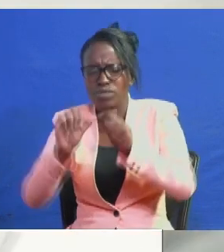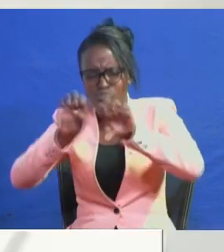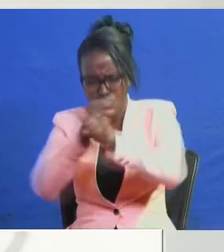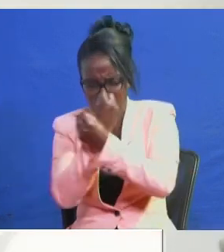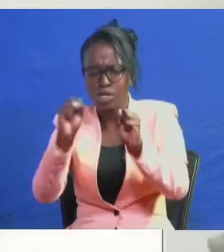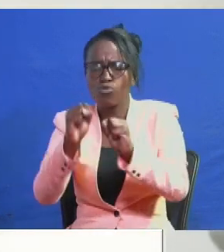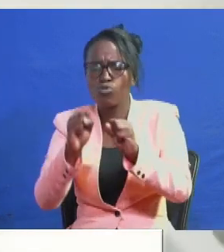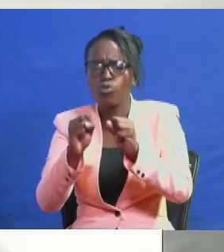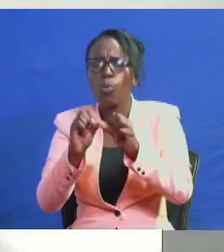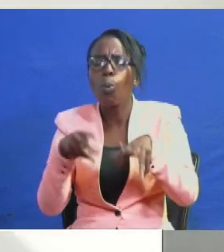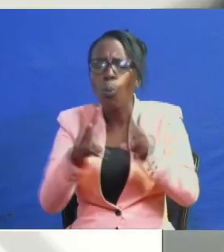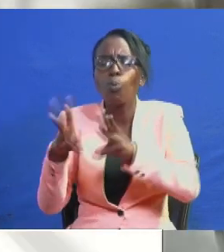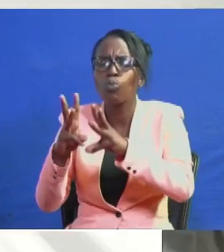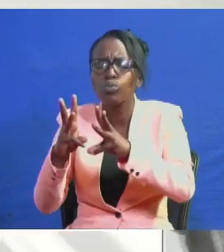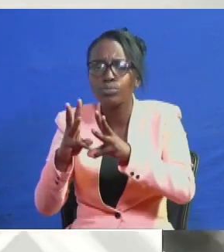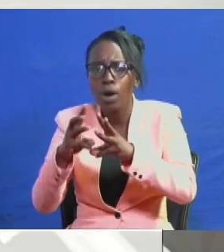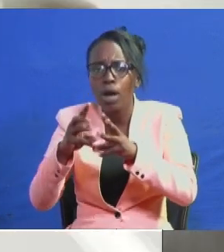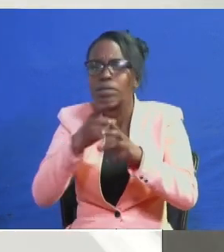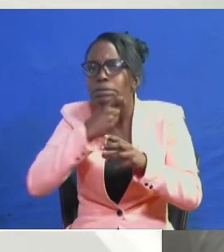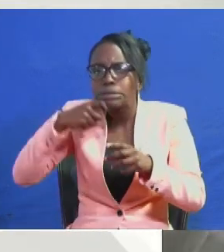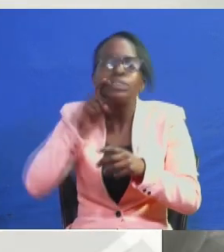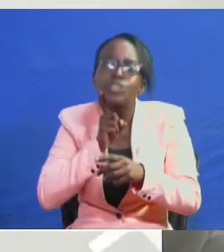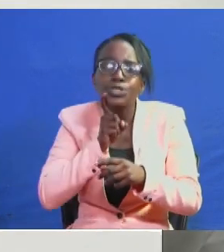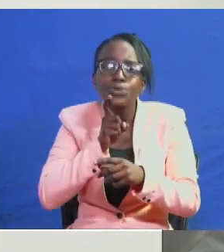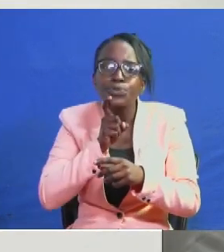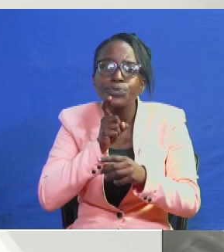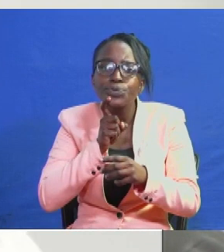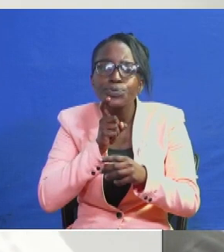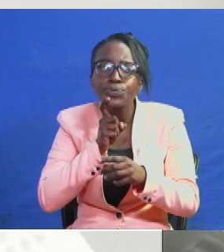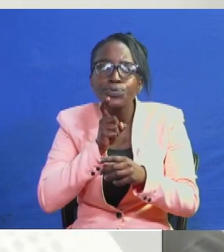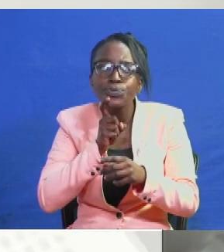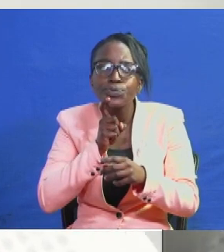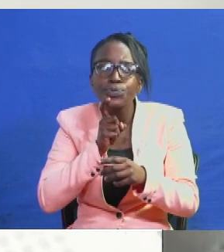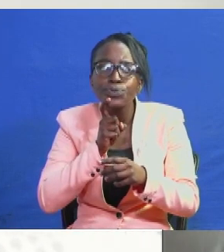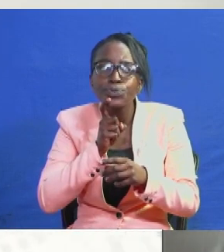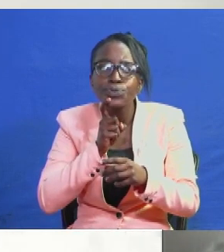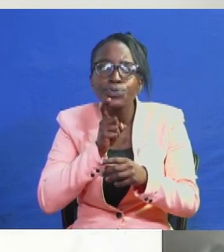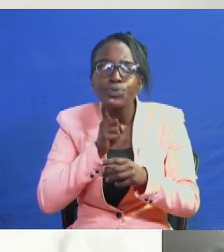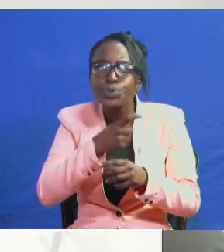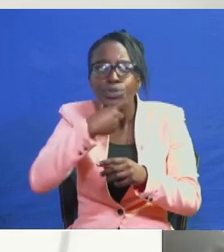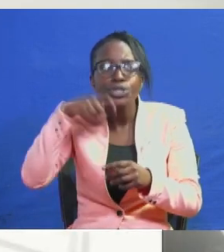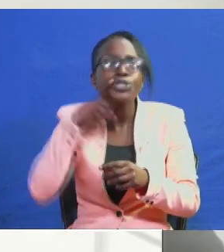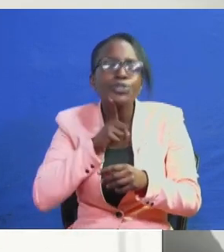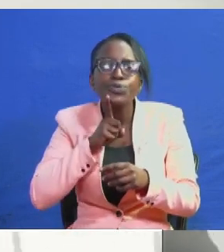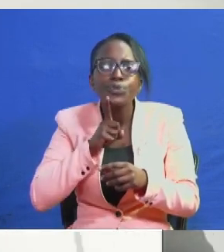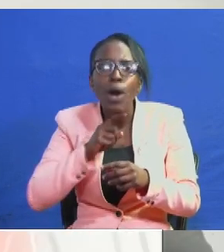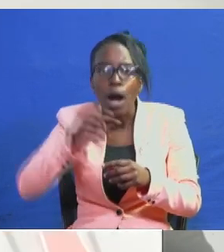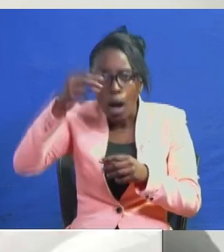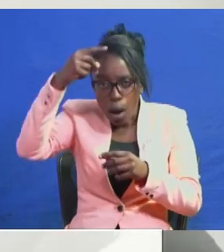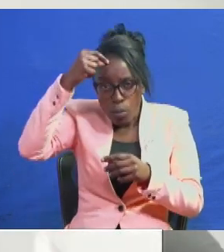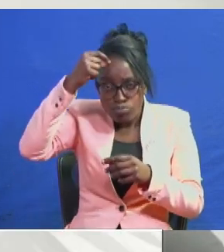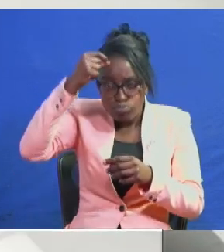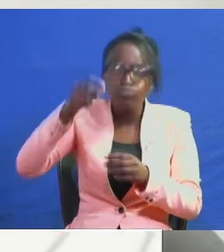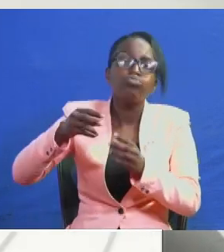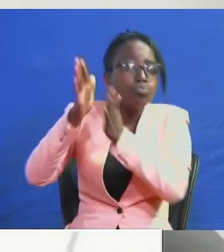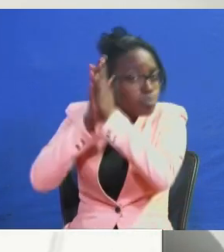grafts. So we shave clean, because I've seen people ask, can you just get the shaft of the hair that you're shaving and plant it? Of course not,